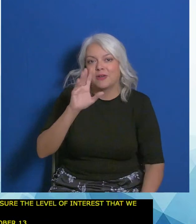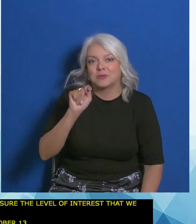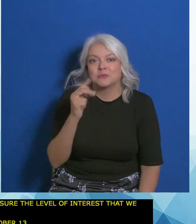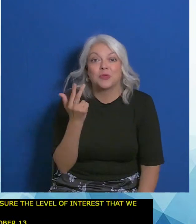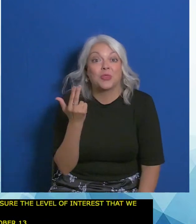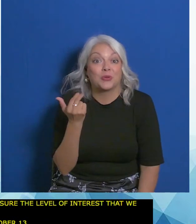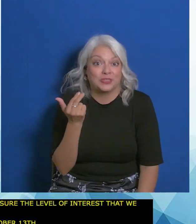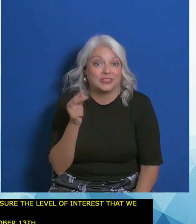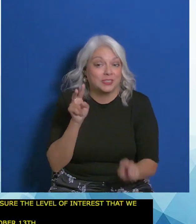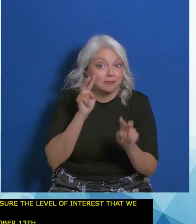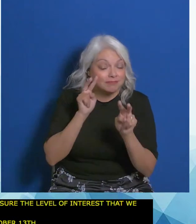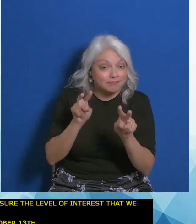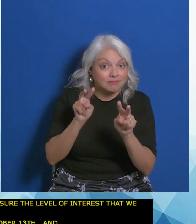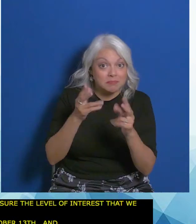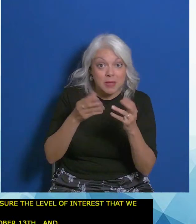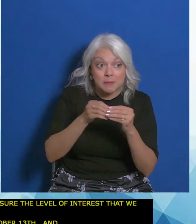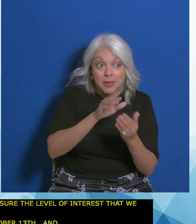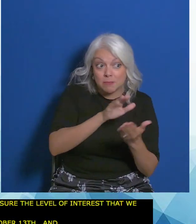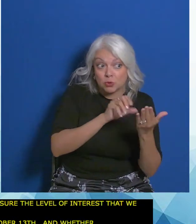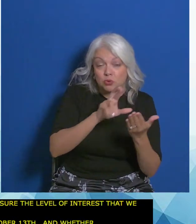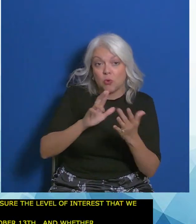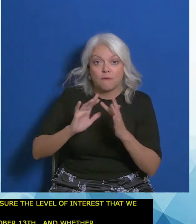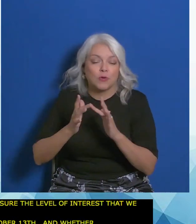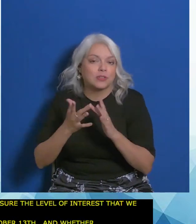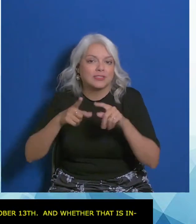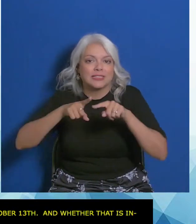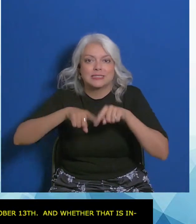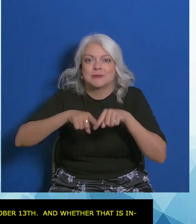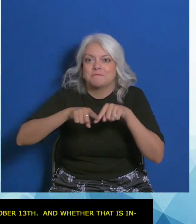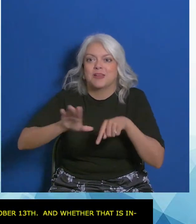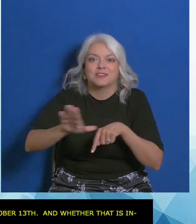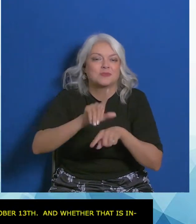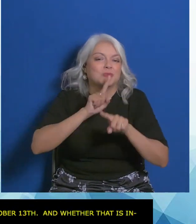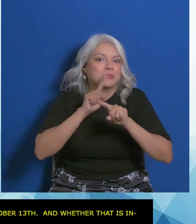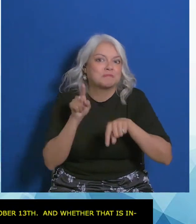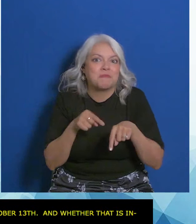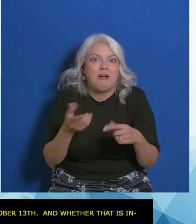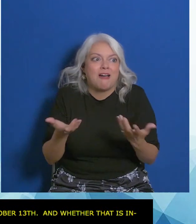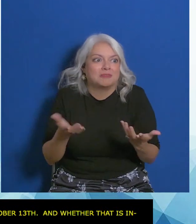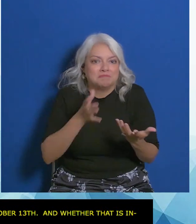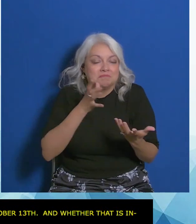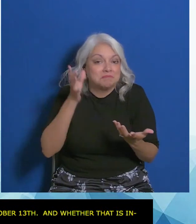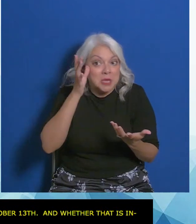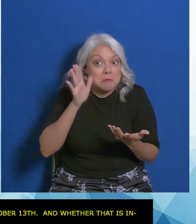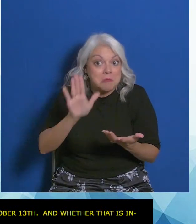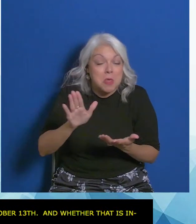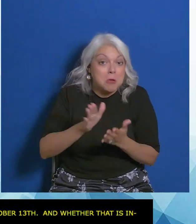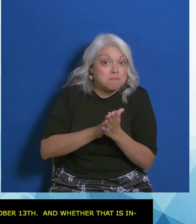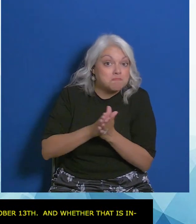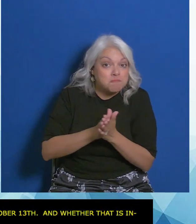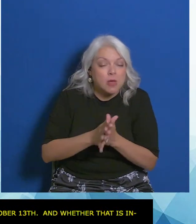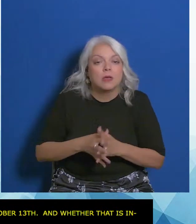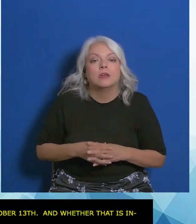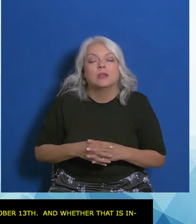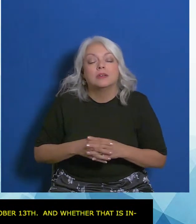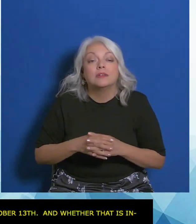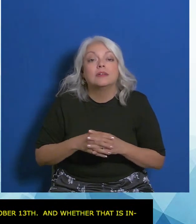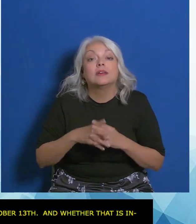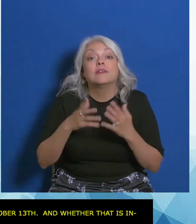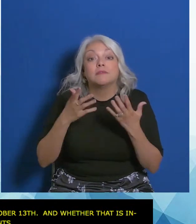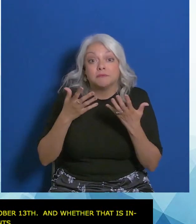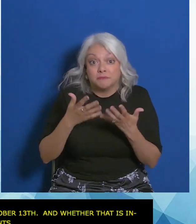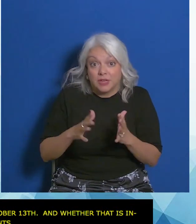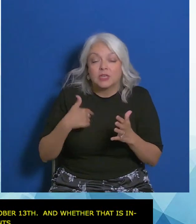And whether that's in person or virtually, it depends again on the response from parents. And then we will look